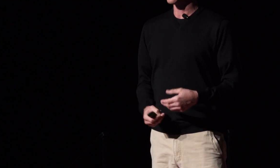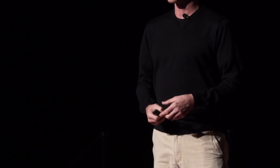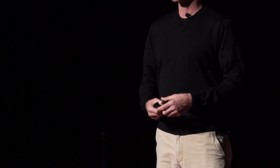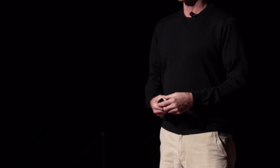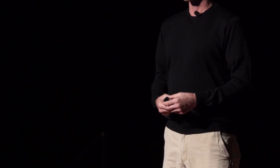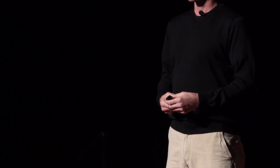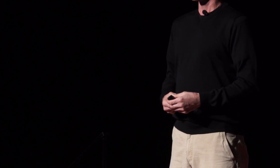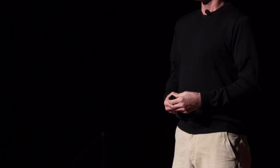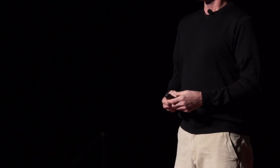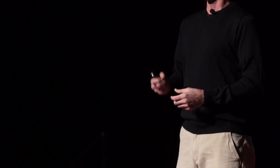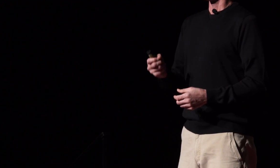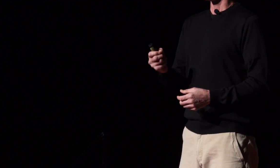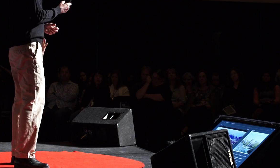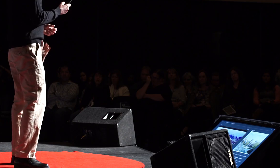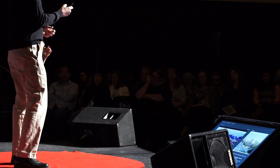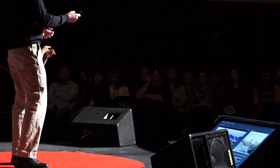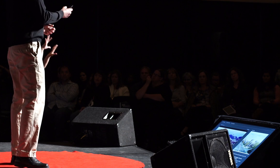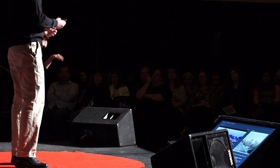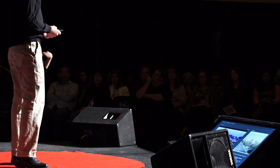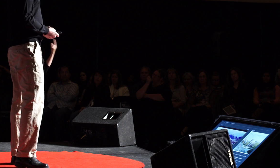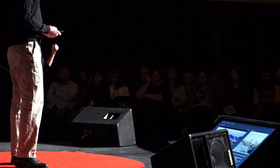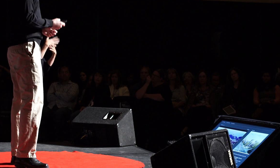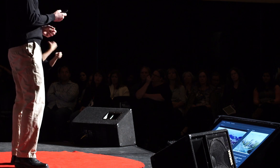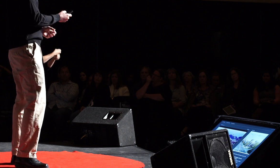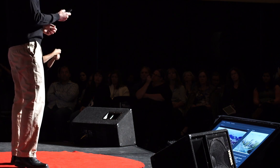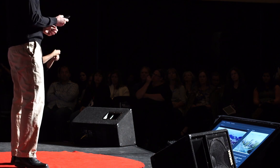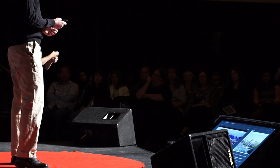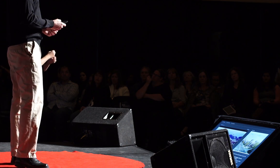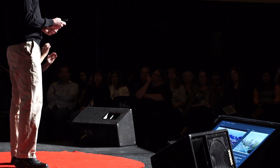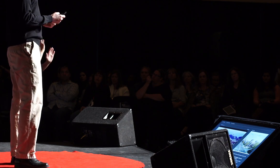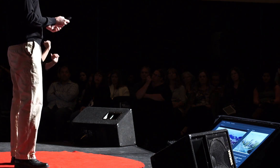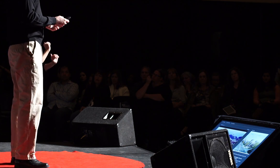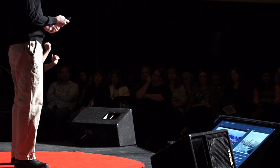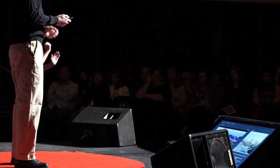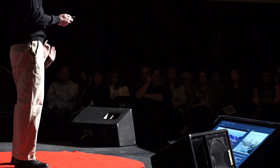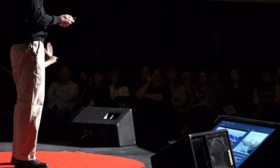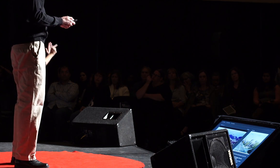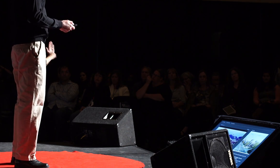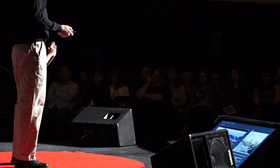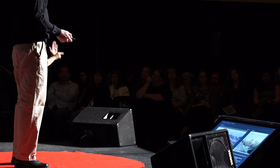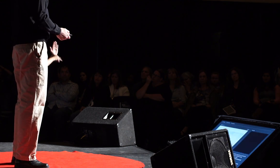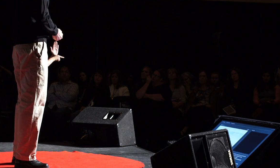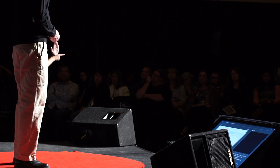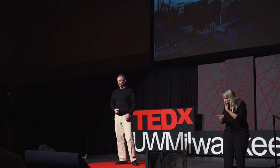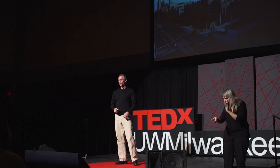doing for years. And maybe if we're lucky and alert enough, we'll find something even bigger.